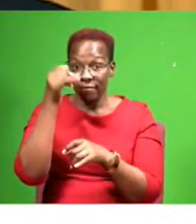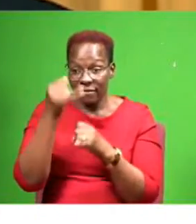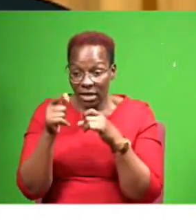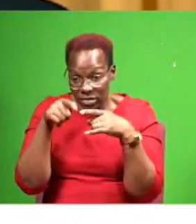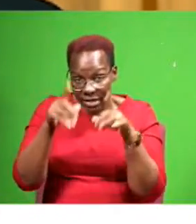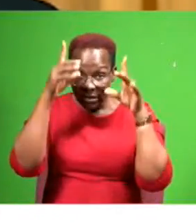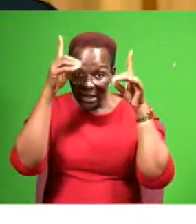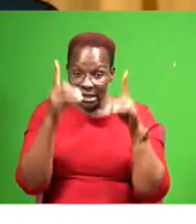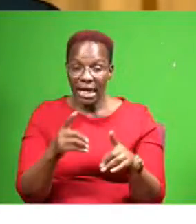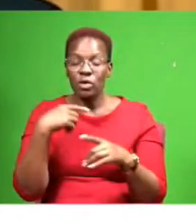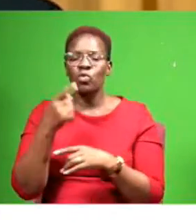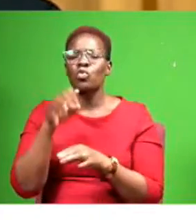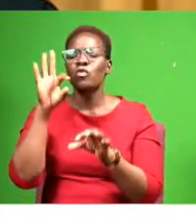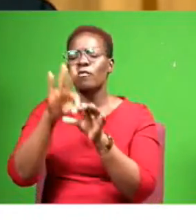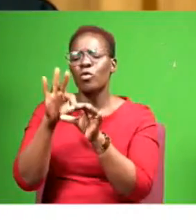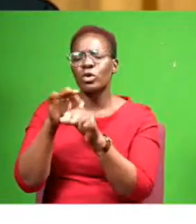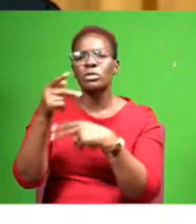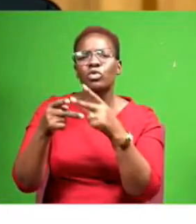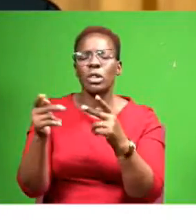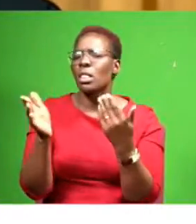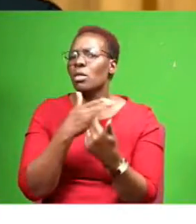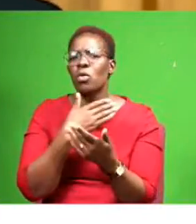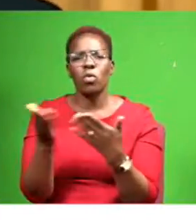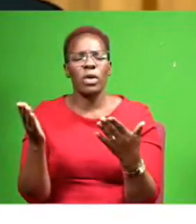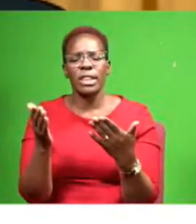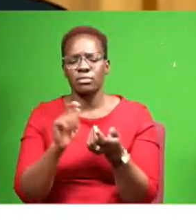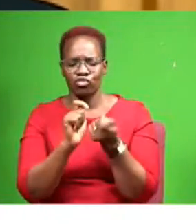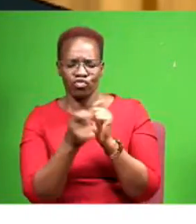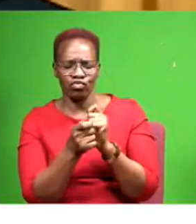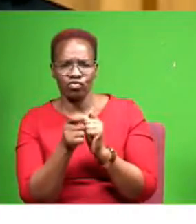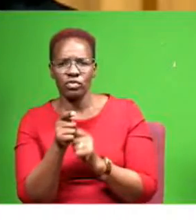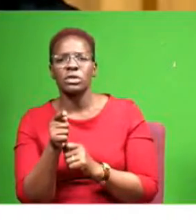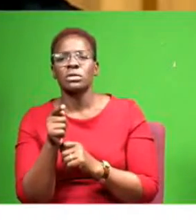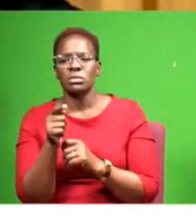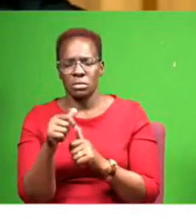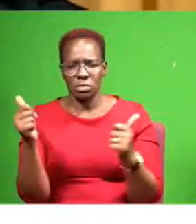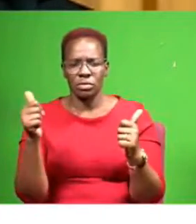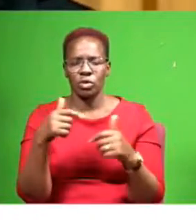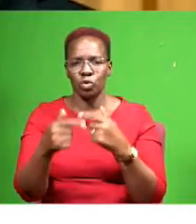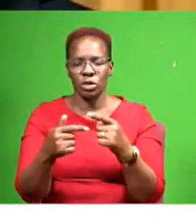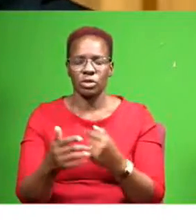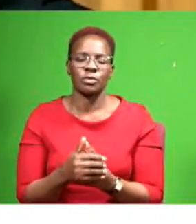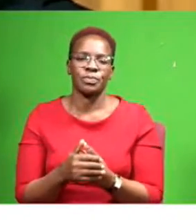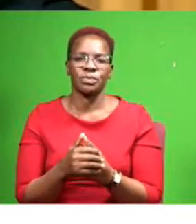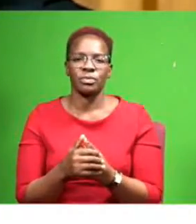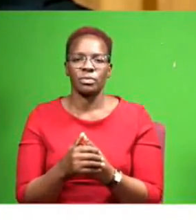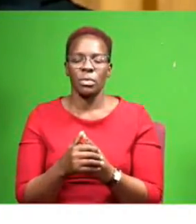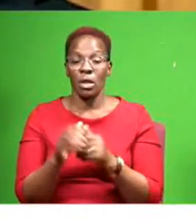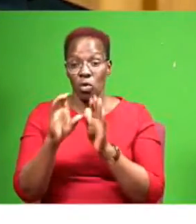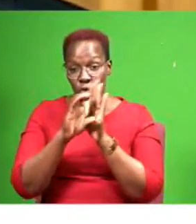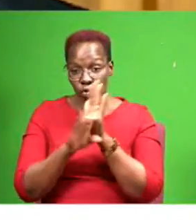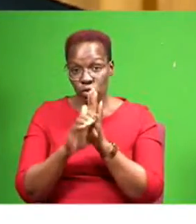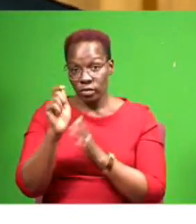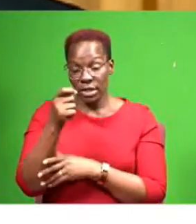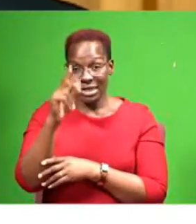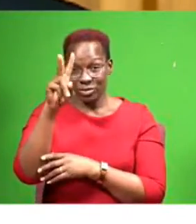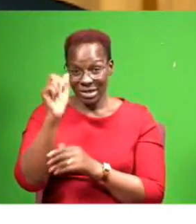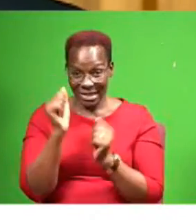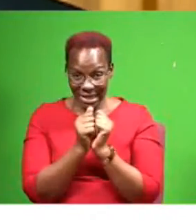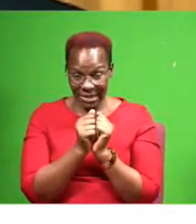determinant through the referendum process on whether the amendment is carried. The Constitution of Kenya